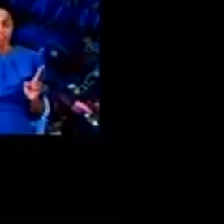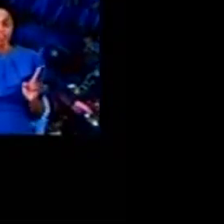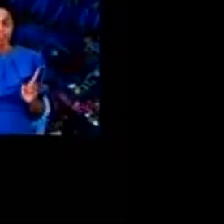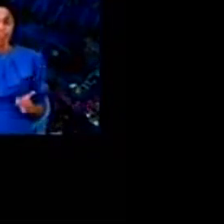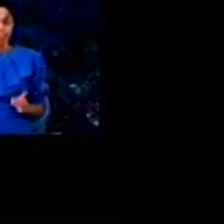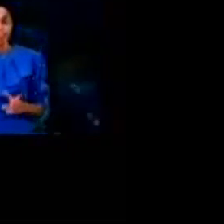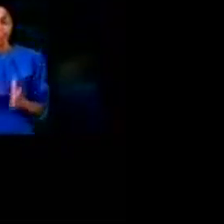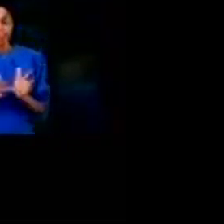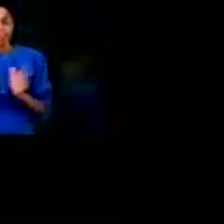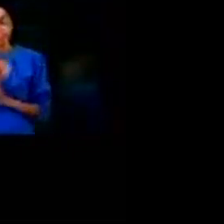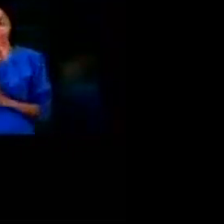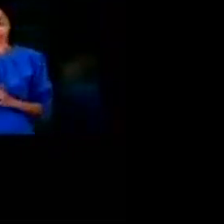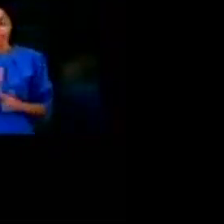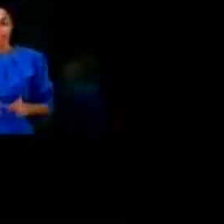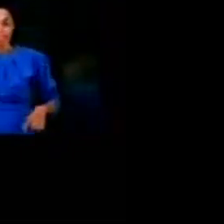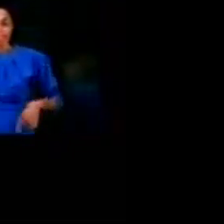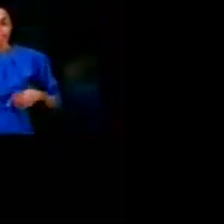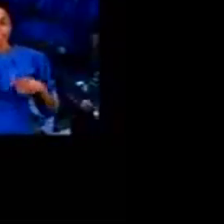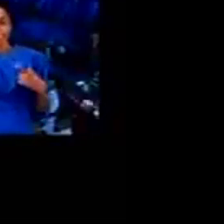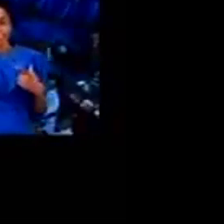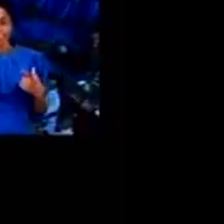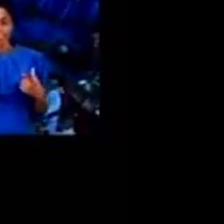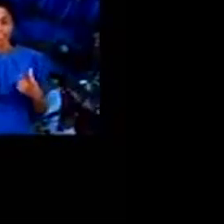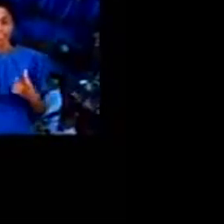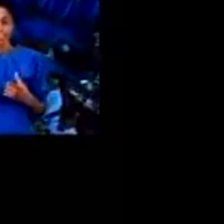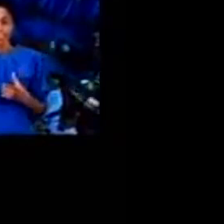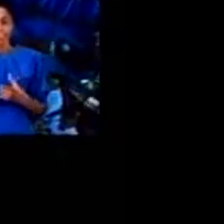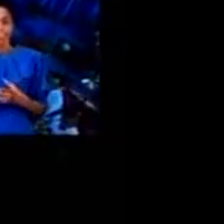is settled by his blood.